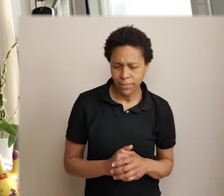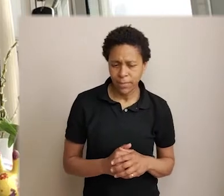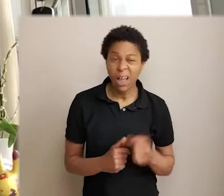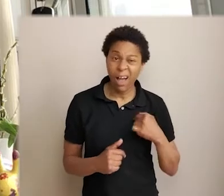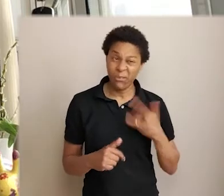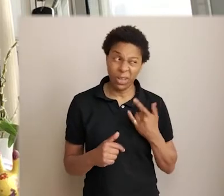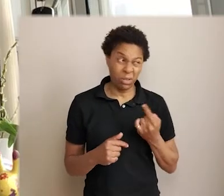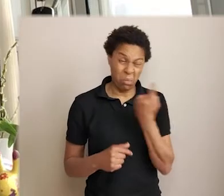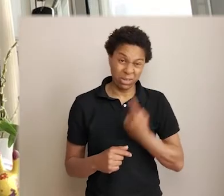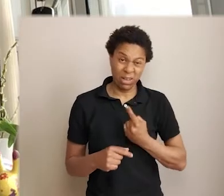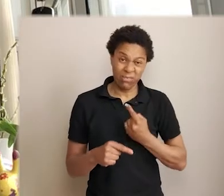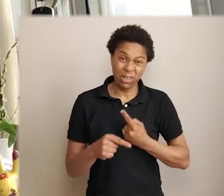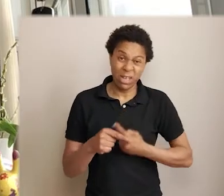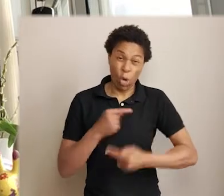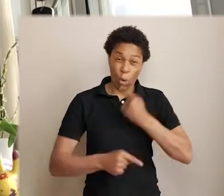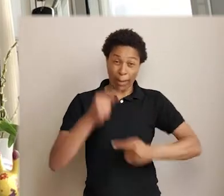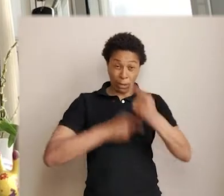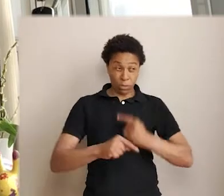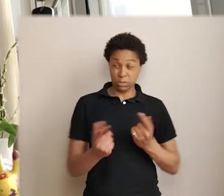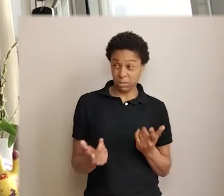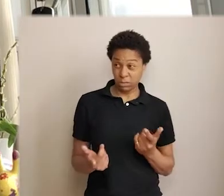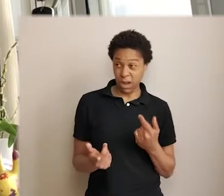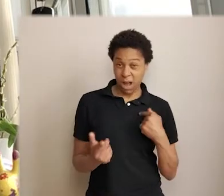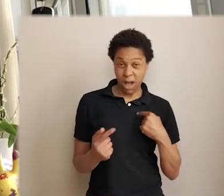I've gone backwards to how the gay scene's gone.